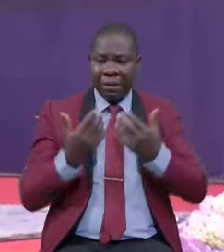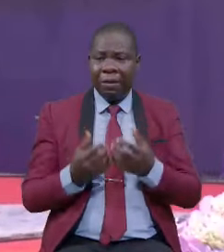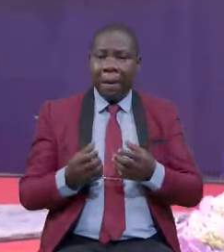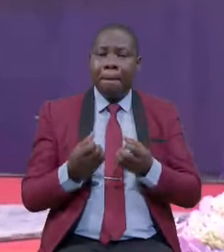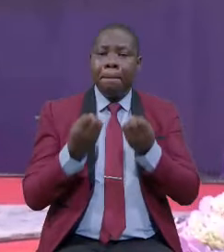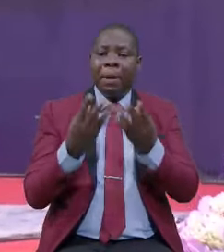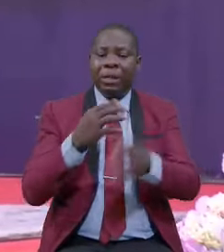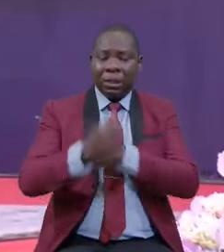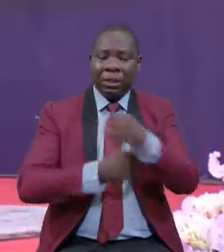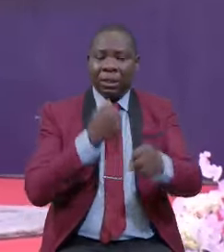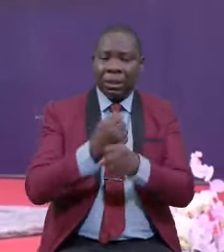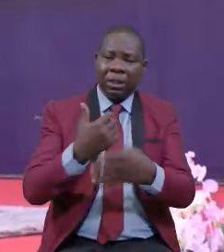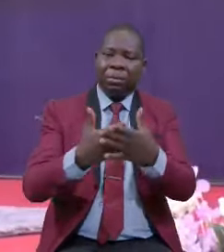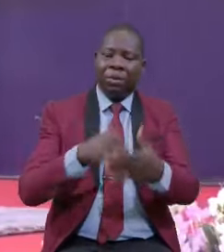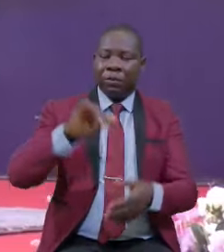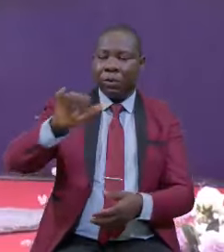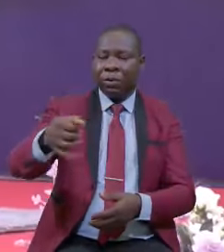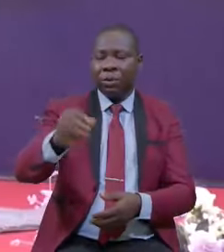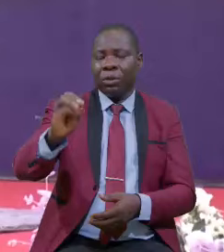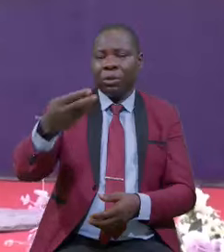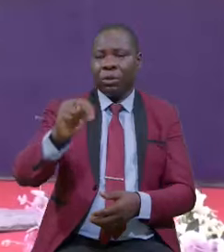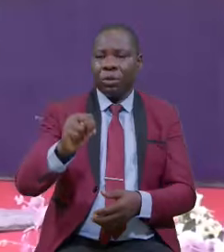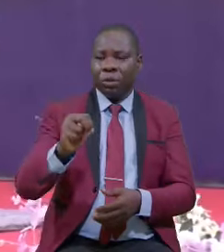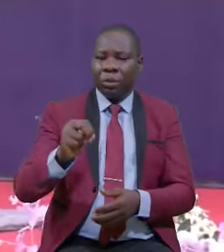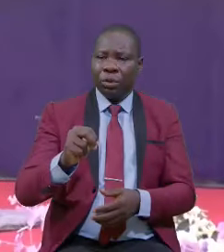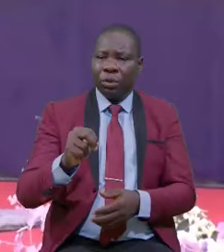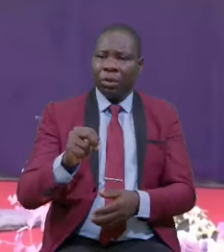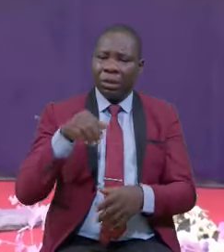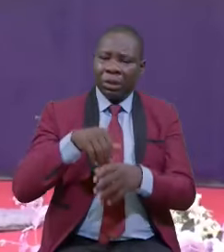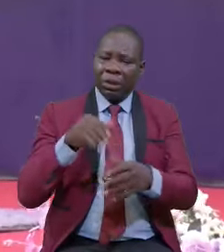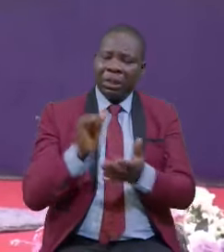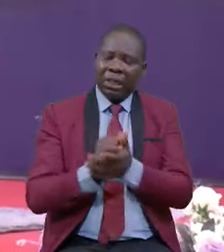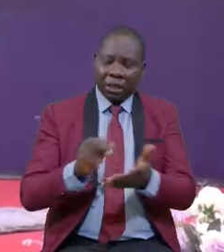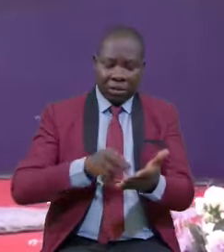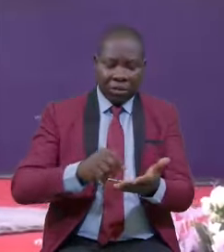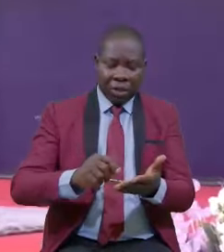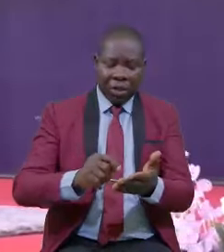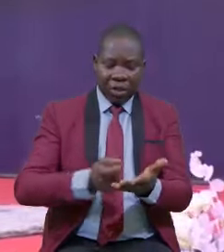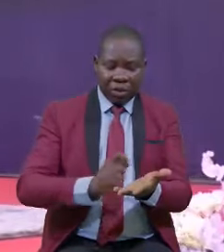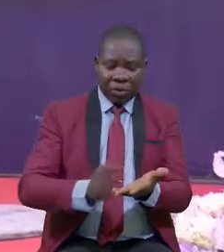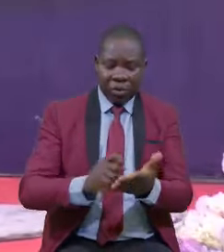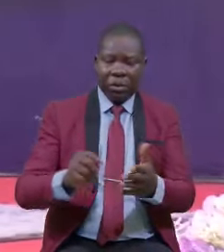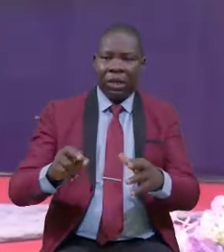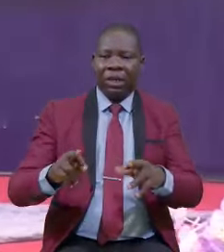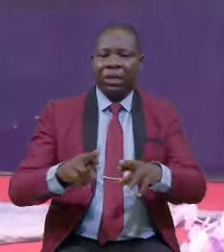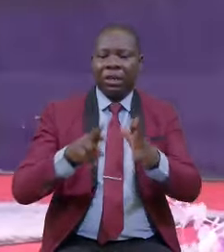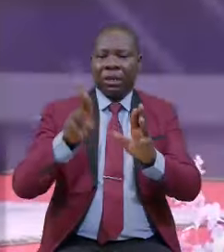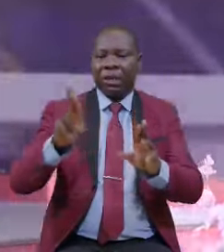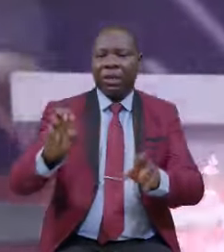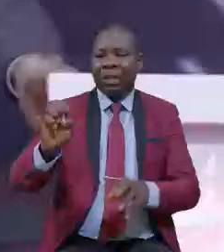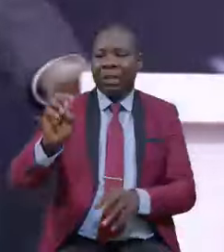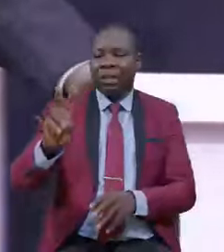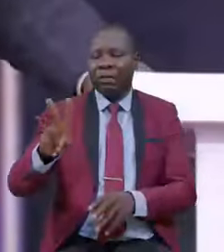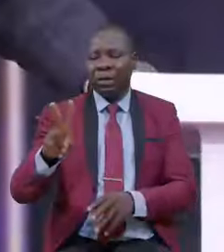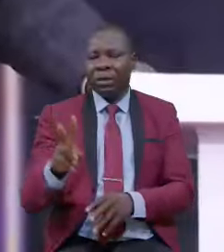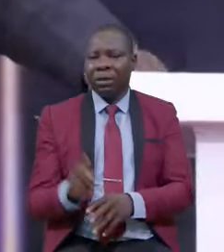and you find unity, you find organization, and you find what, you know, if they speak on the same